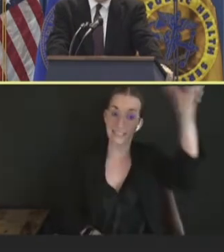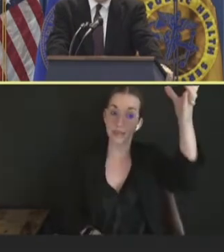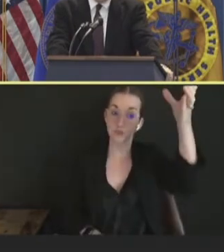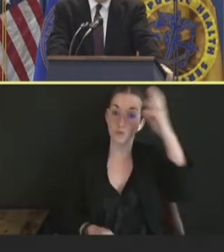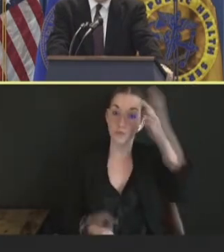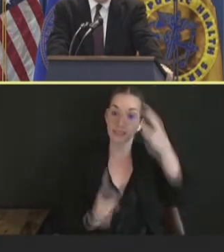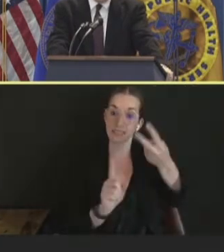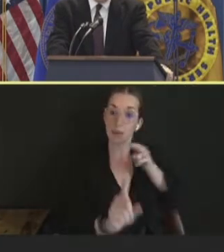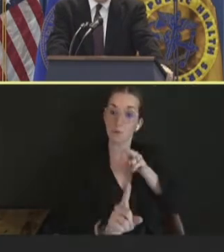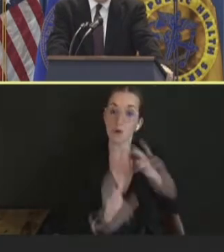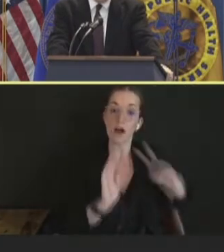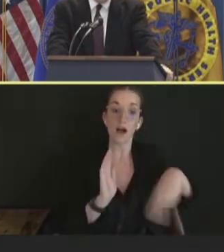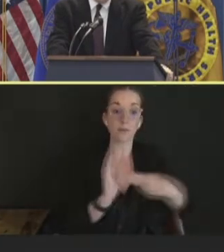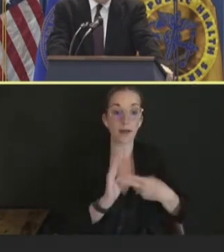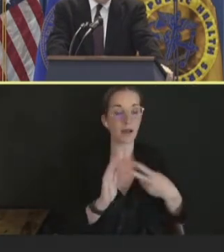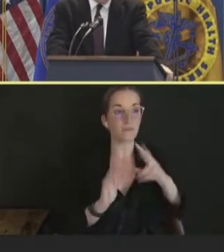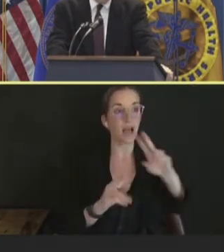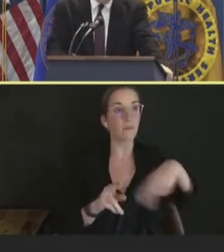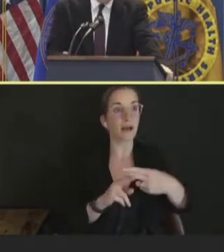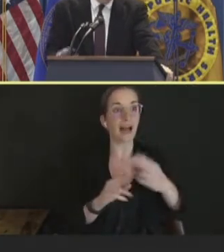by confidence in what we're doing.